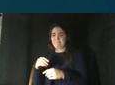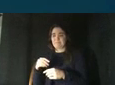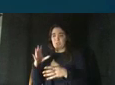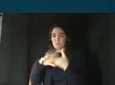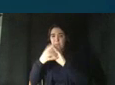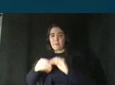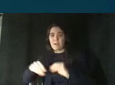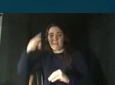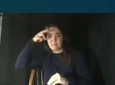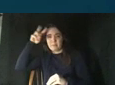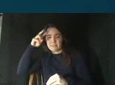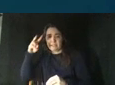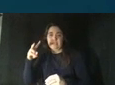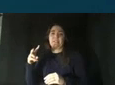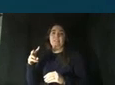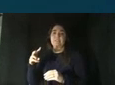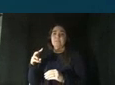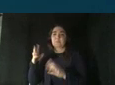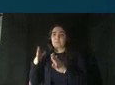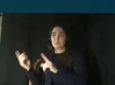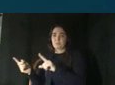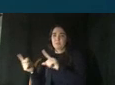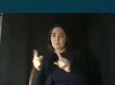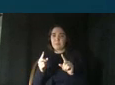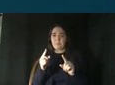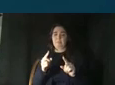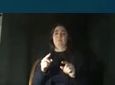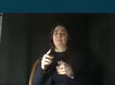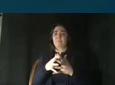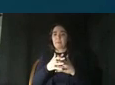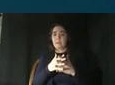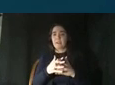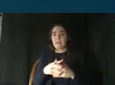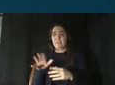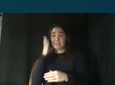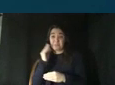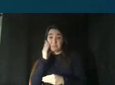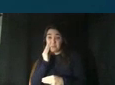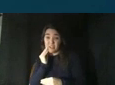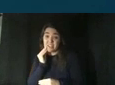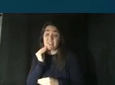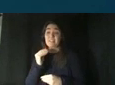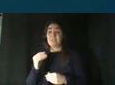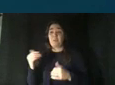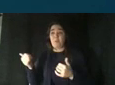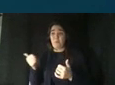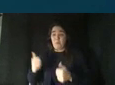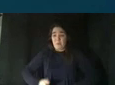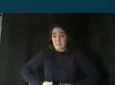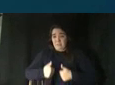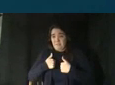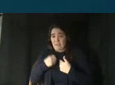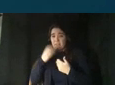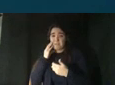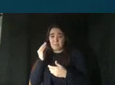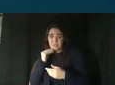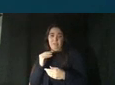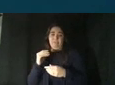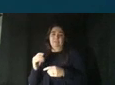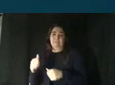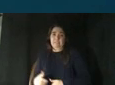have firsthand experience of what it means to be, to live as an immigrant. The story wasn't hers to tell.